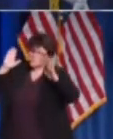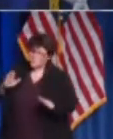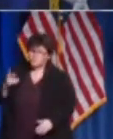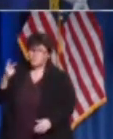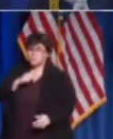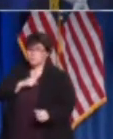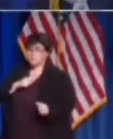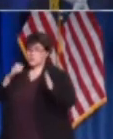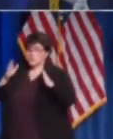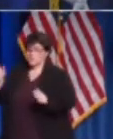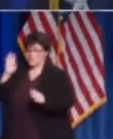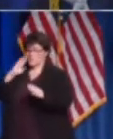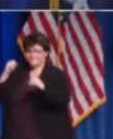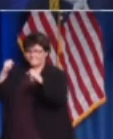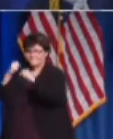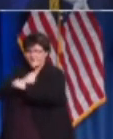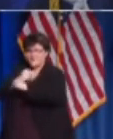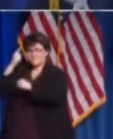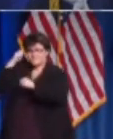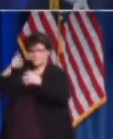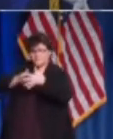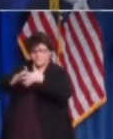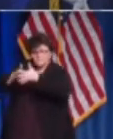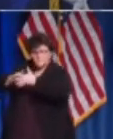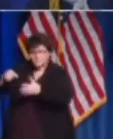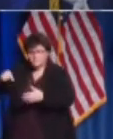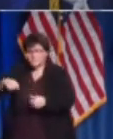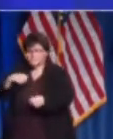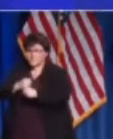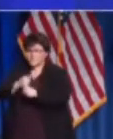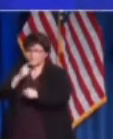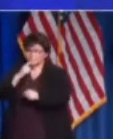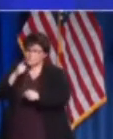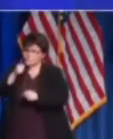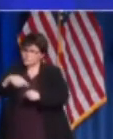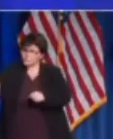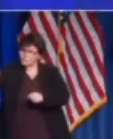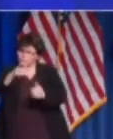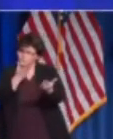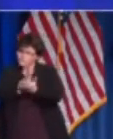to make sure these rights are taken care of, just like Chris Dodd used to. Hey, Chris.